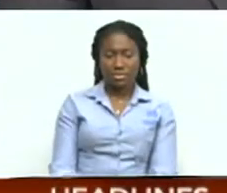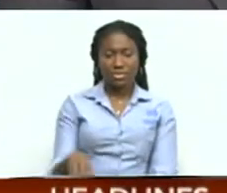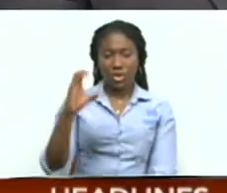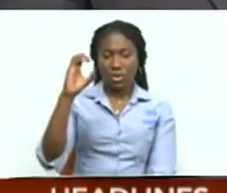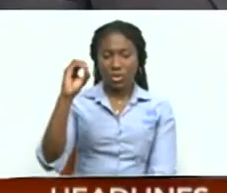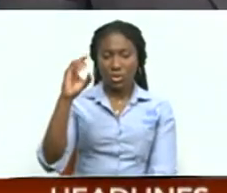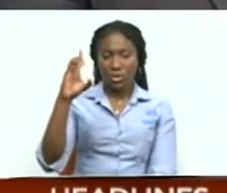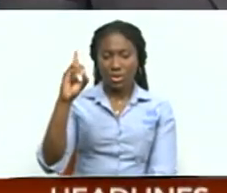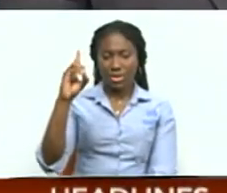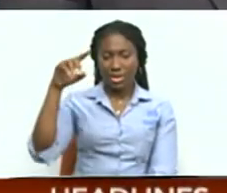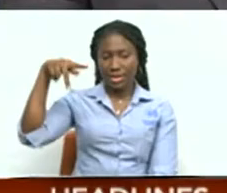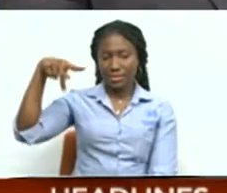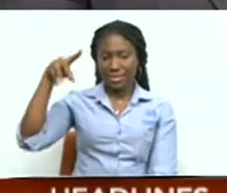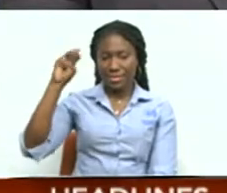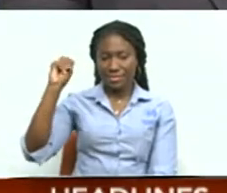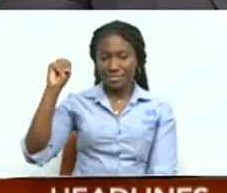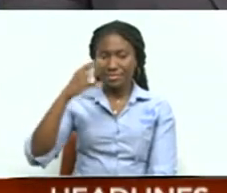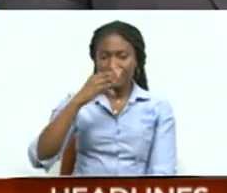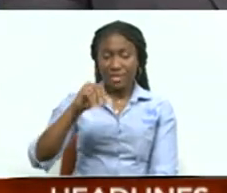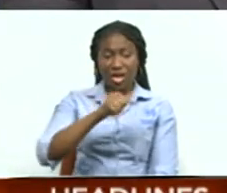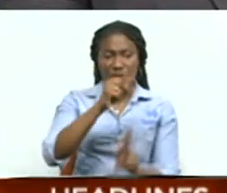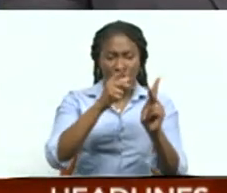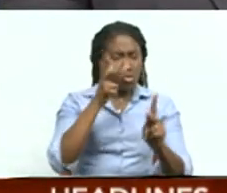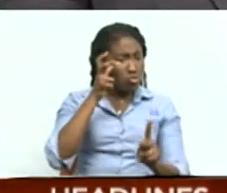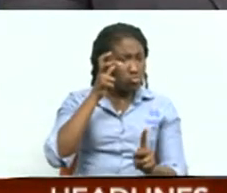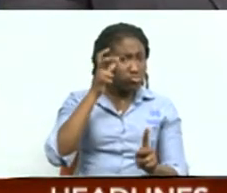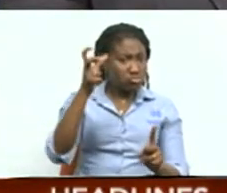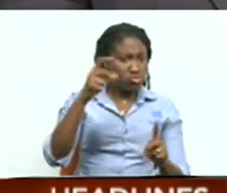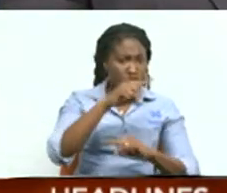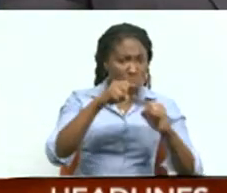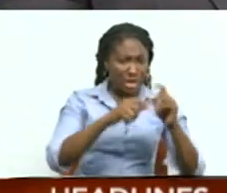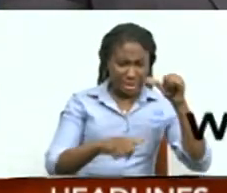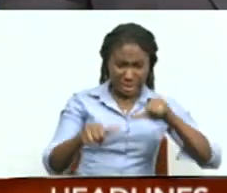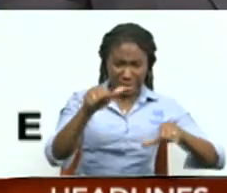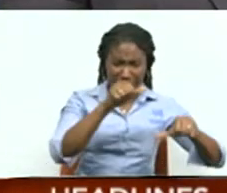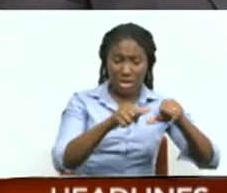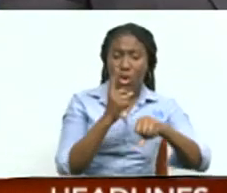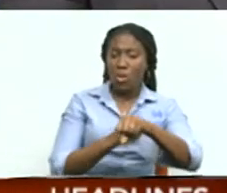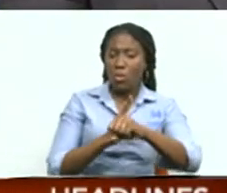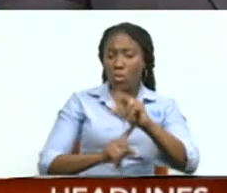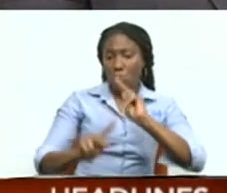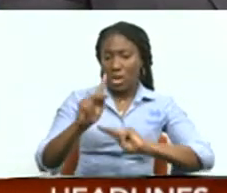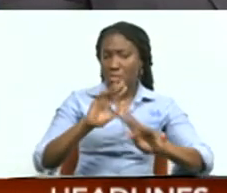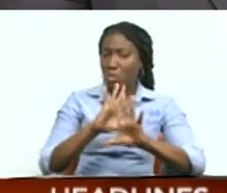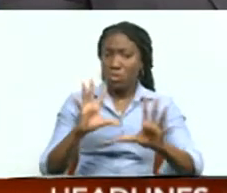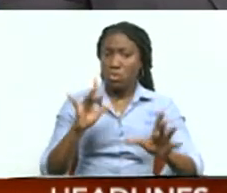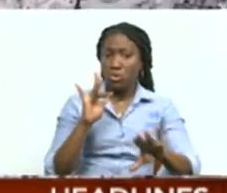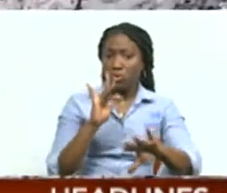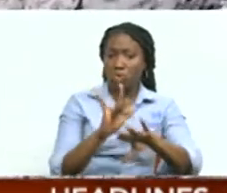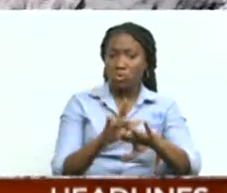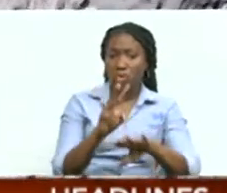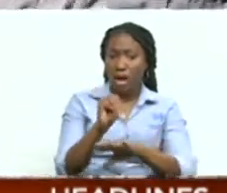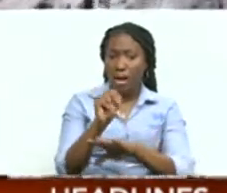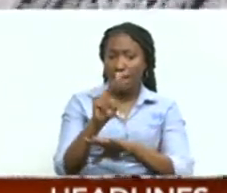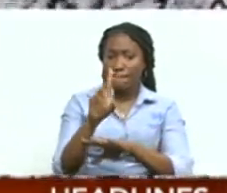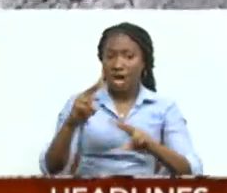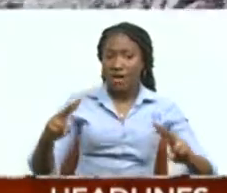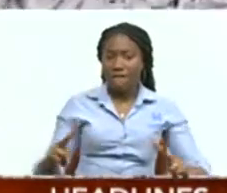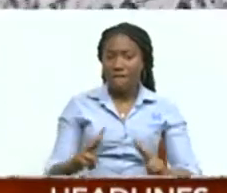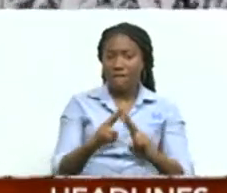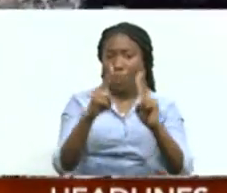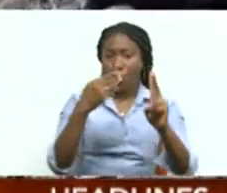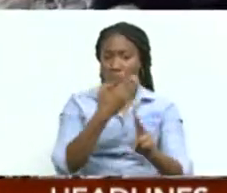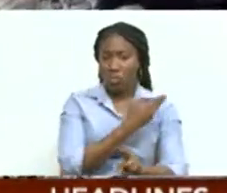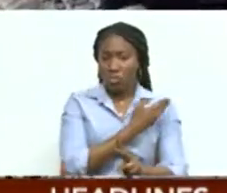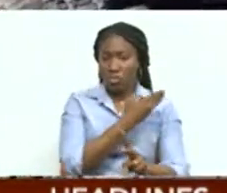PM and a local geoscientist are warning citizens to stay away from the Paparo mud volcano. Since Wednesday, the